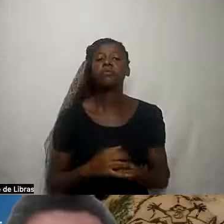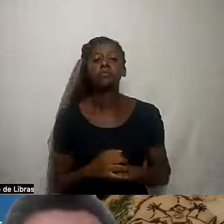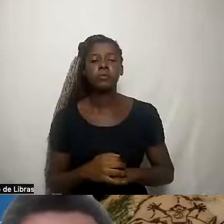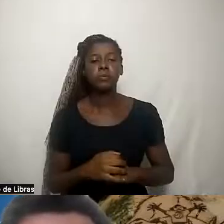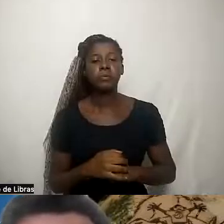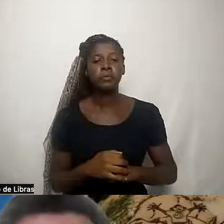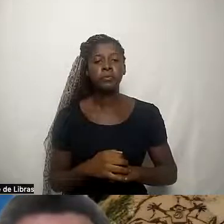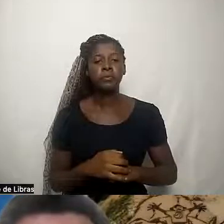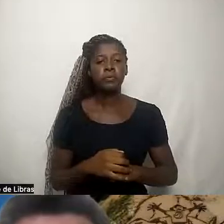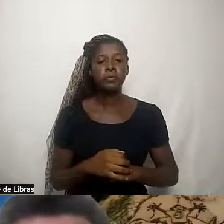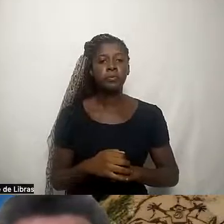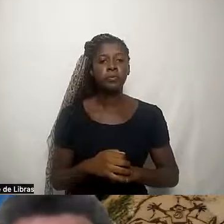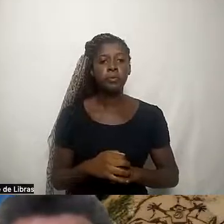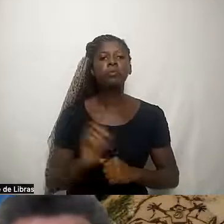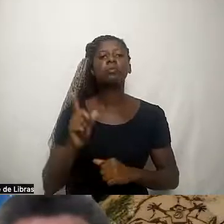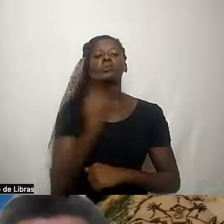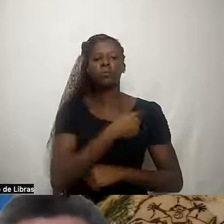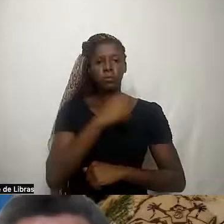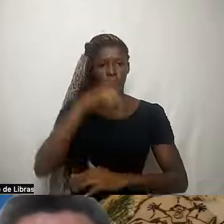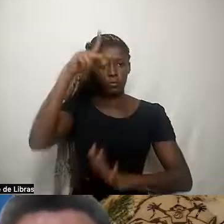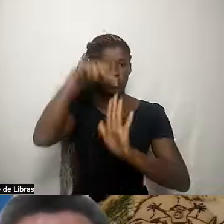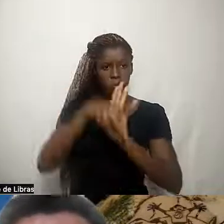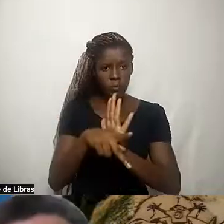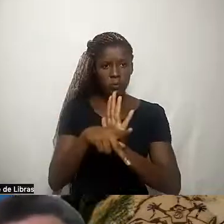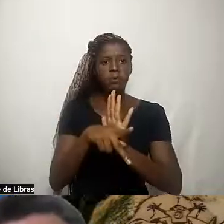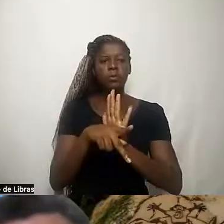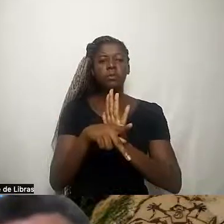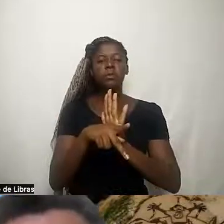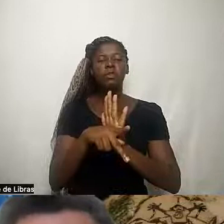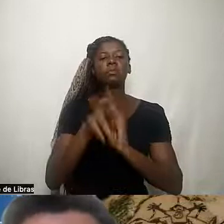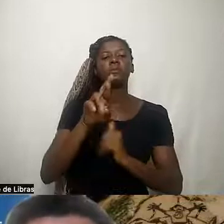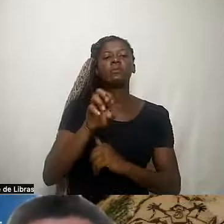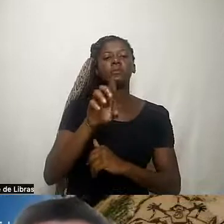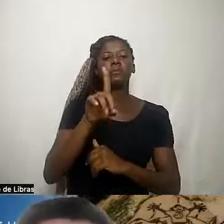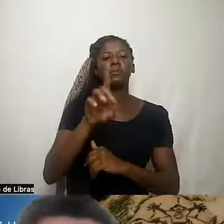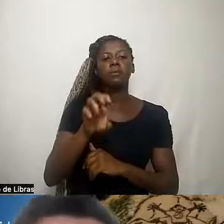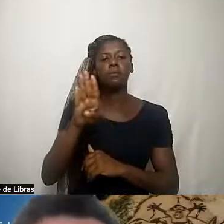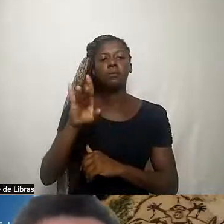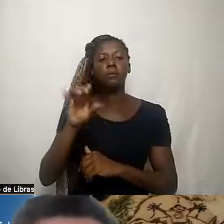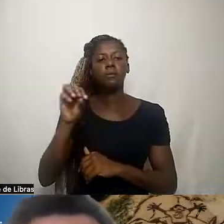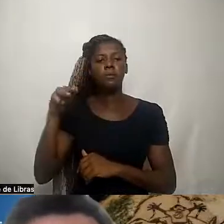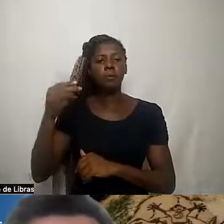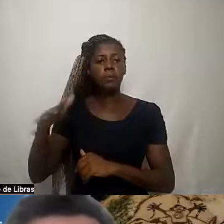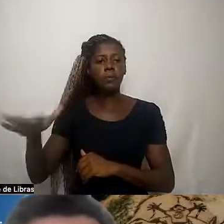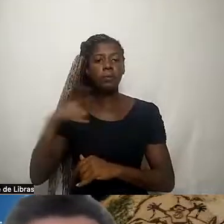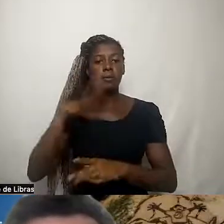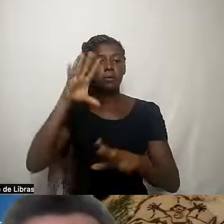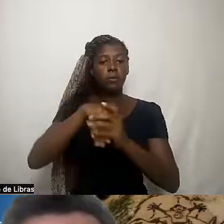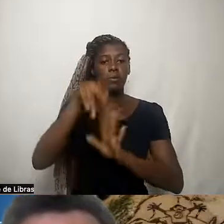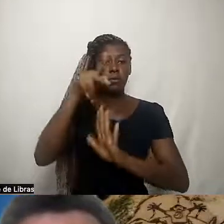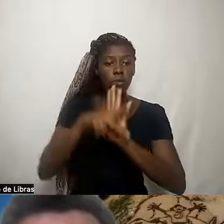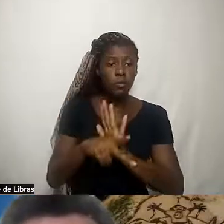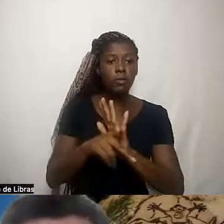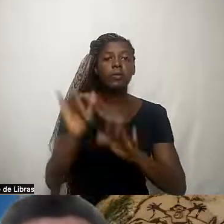action, which are the Biomar projects and their